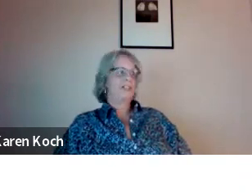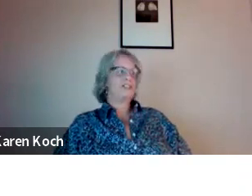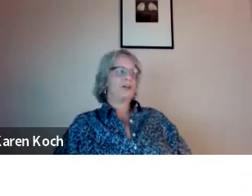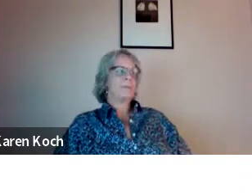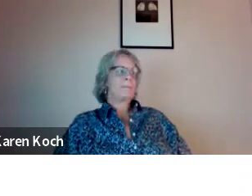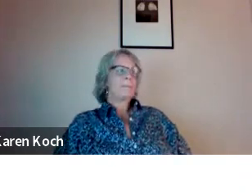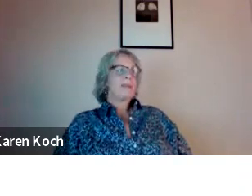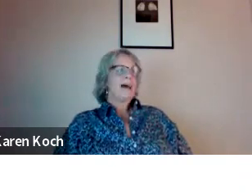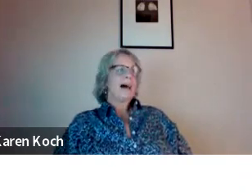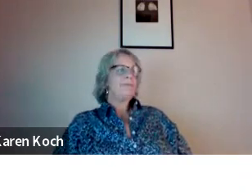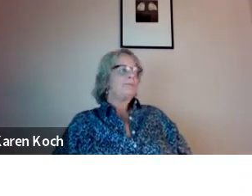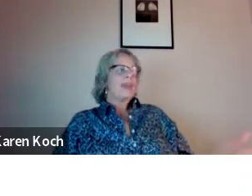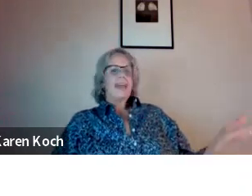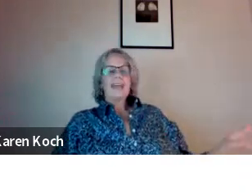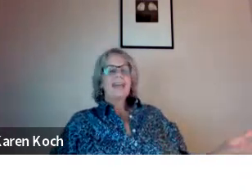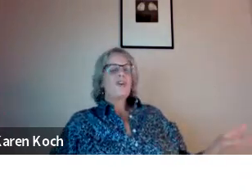under guardianship.